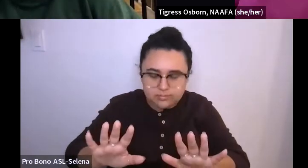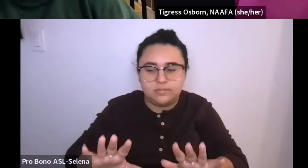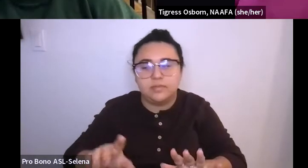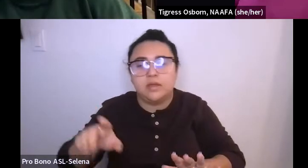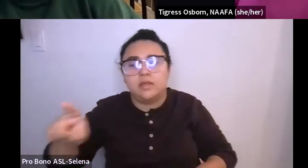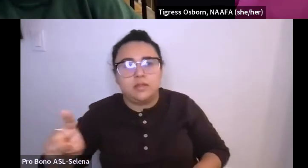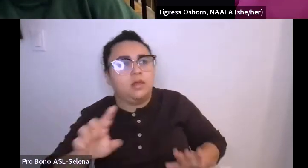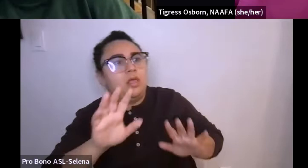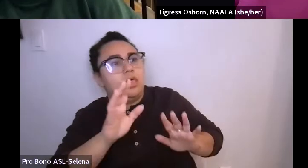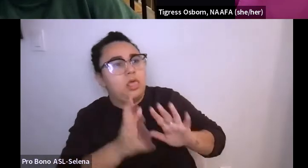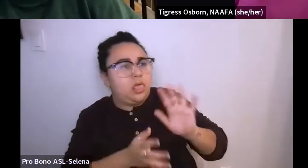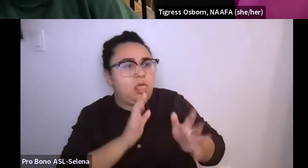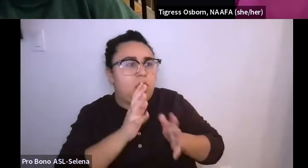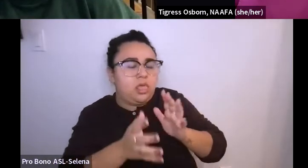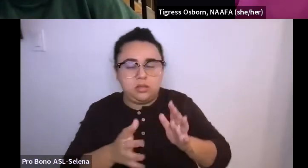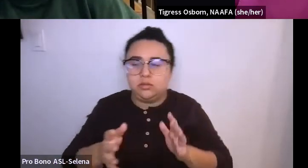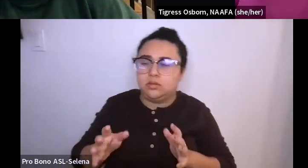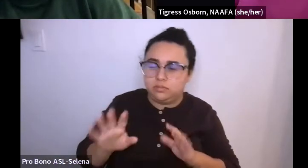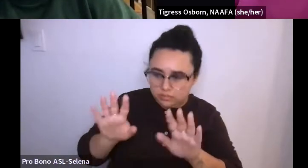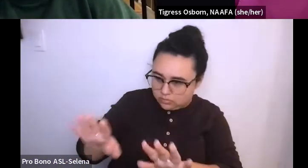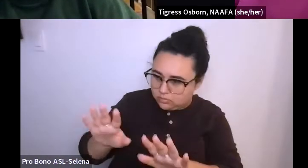it feels a bit